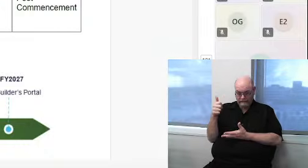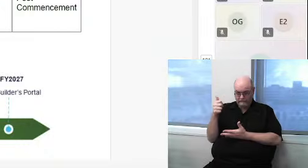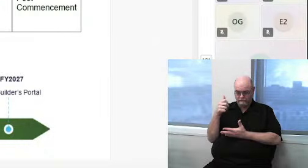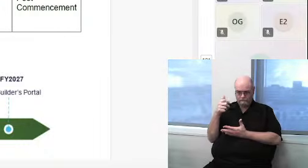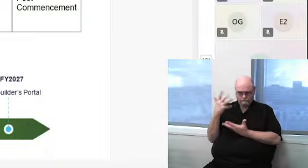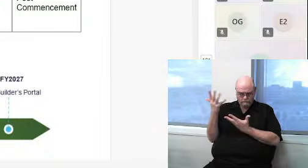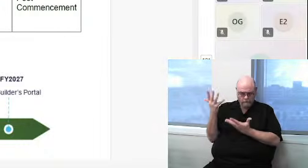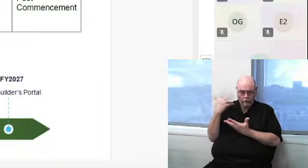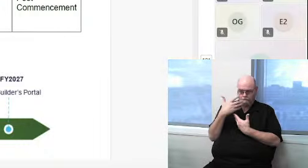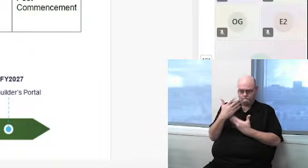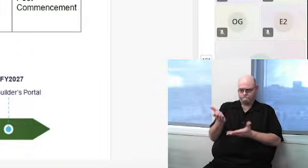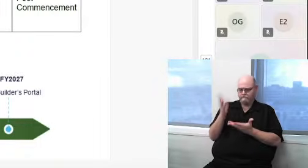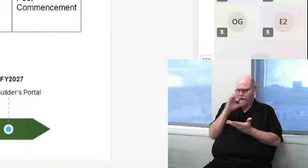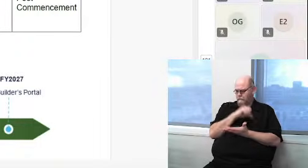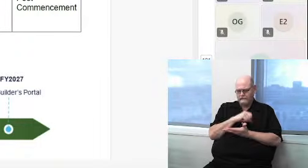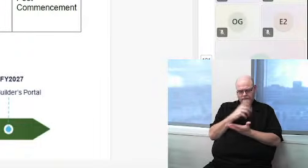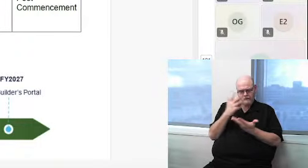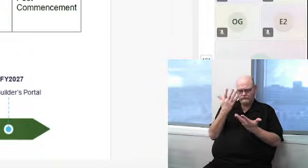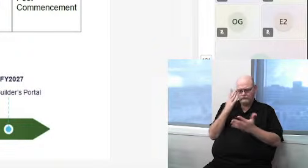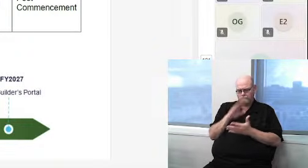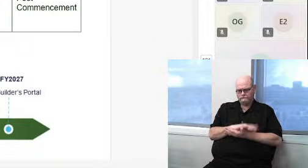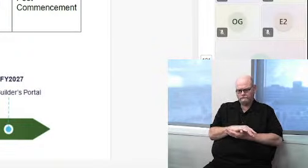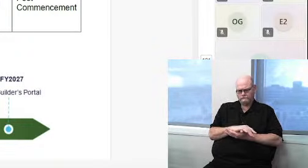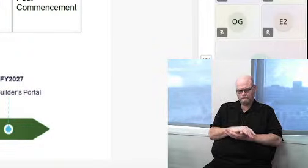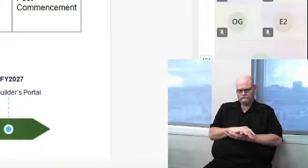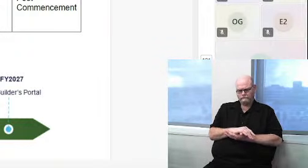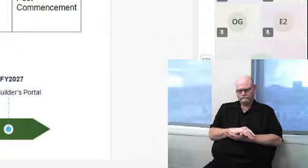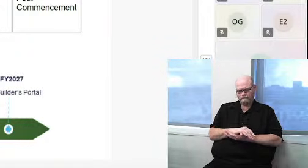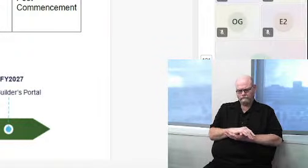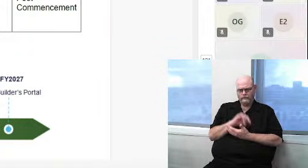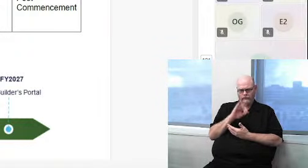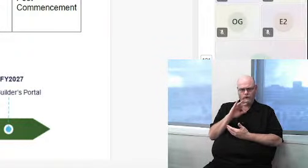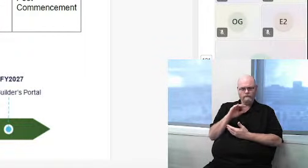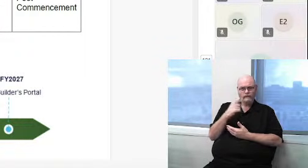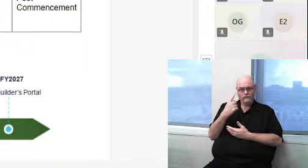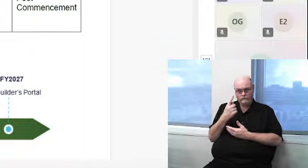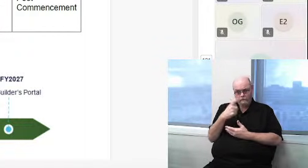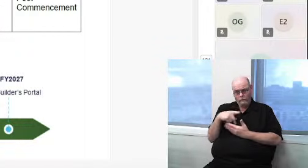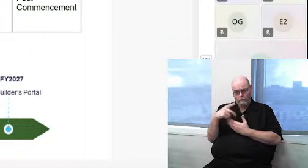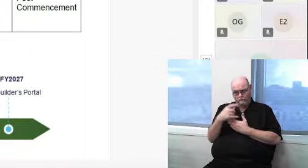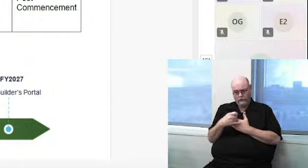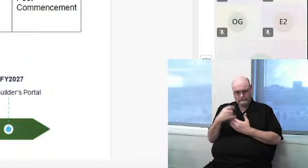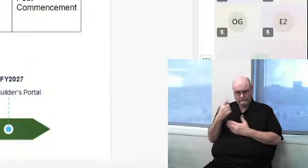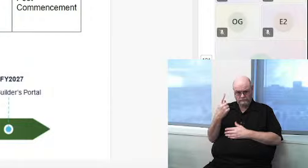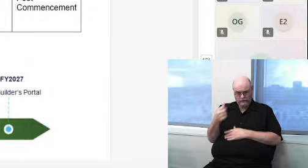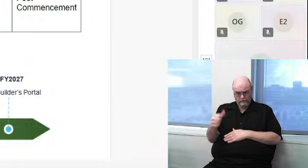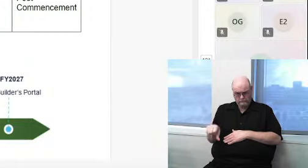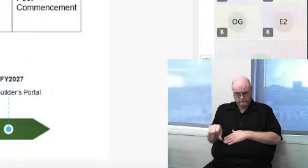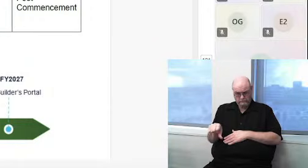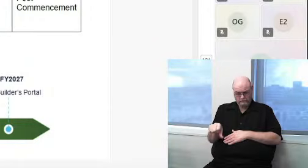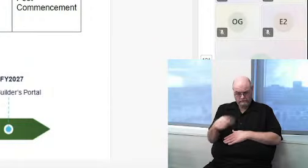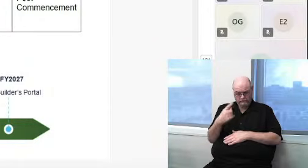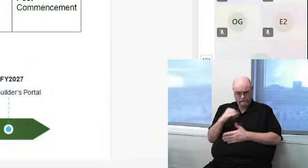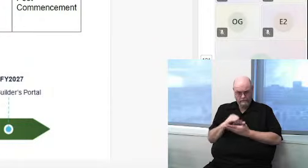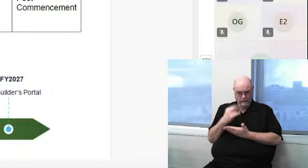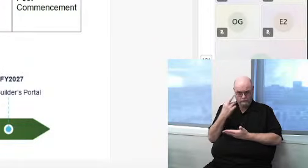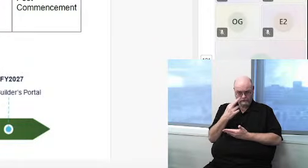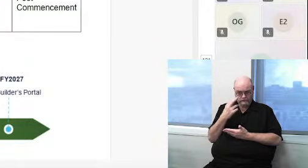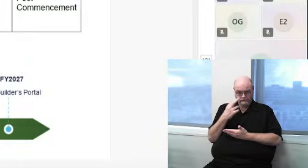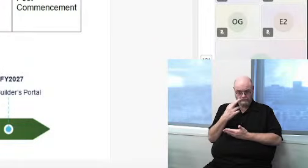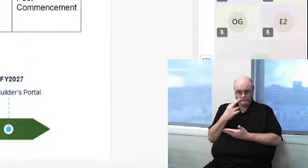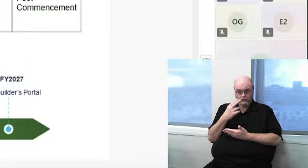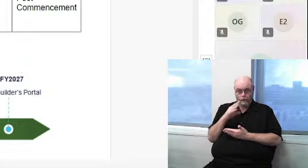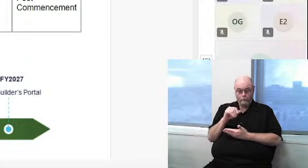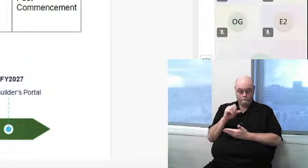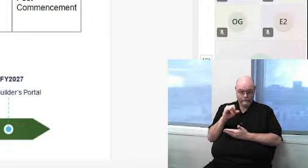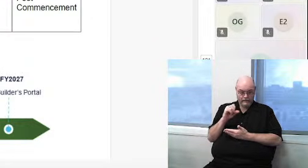I cannot tell you how many because I'll be speculating right now. Do you know, sitting here today, whether there is a single project that has been rejected by FEMA on that